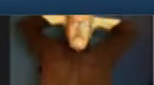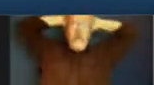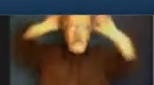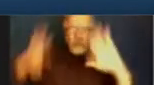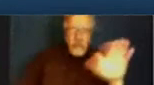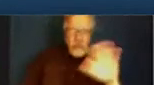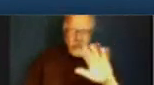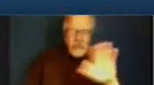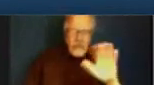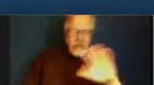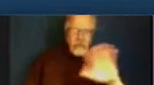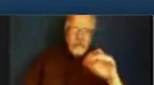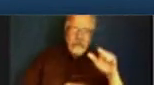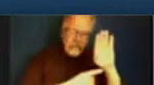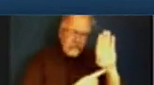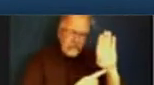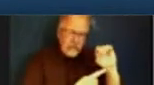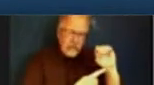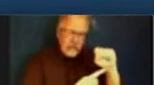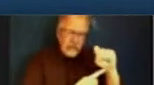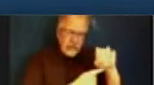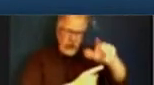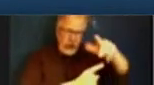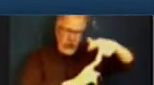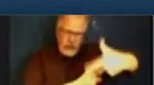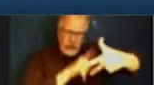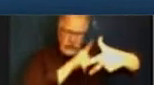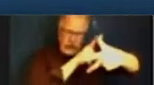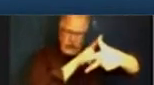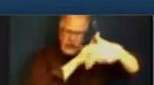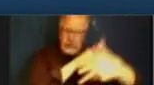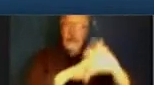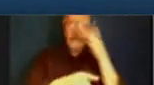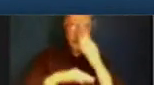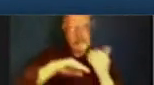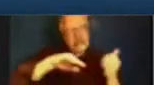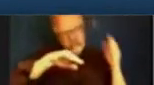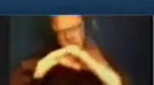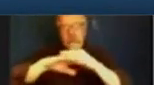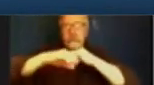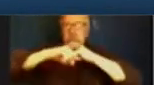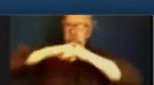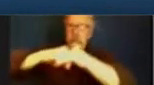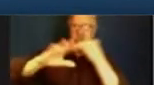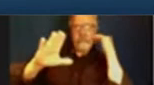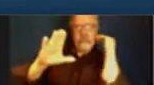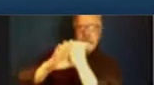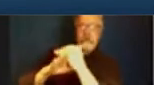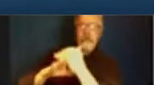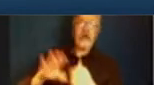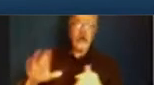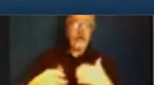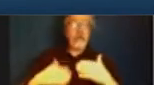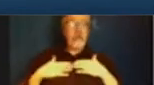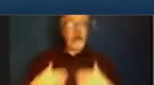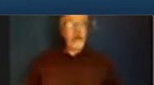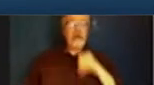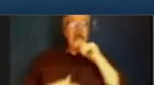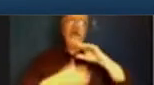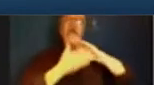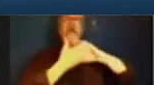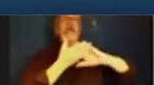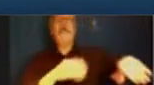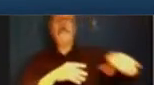more long-term immunity compared to natural immunity. This is important. Getting the booster, you will be in better odds of staying